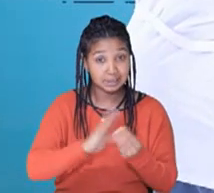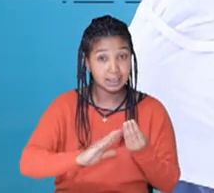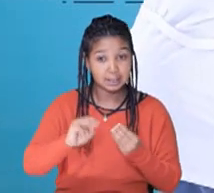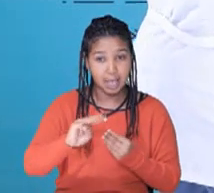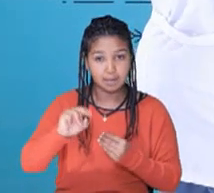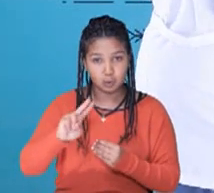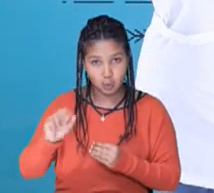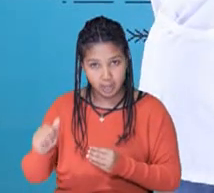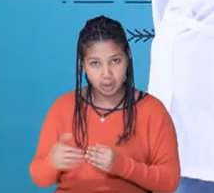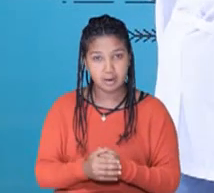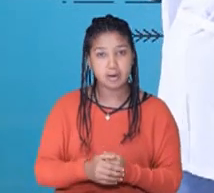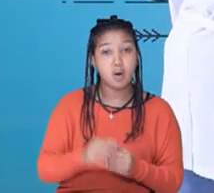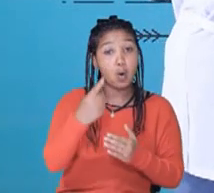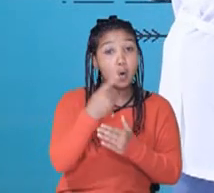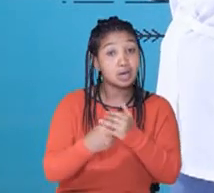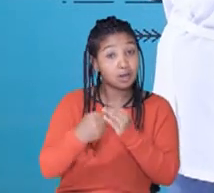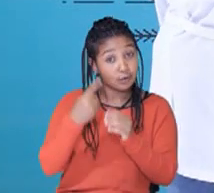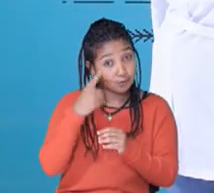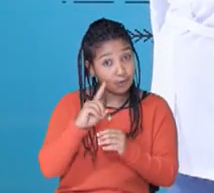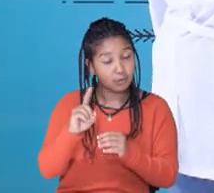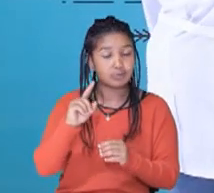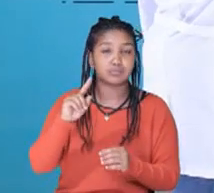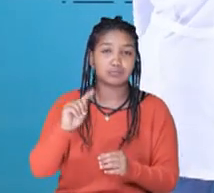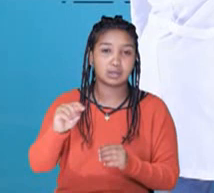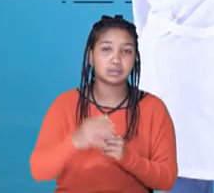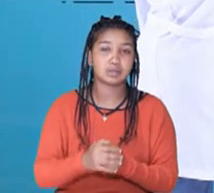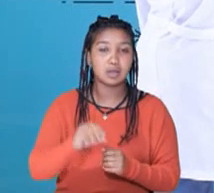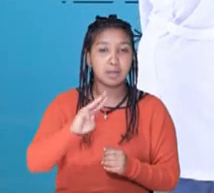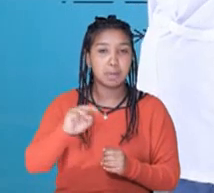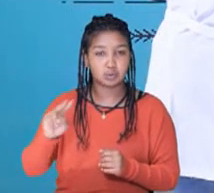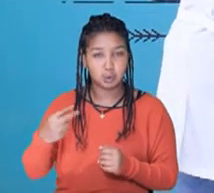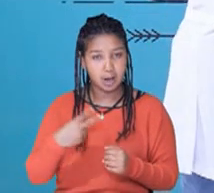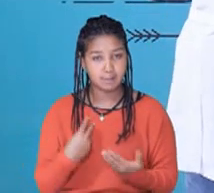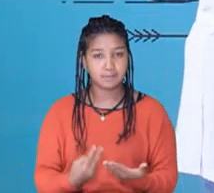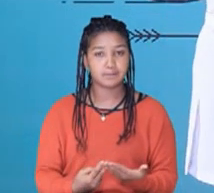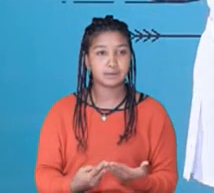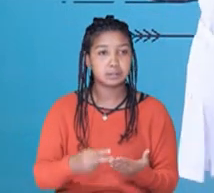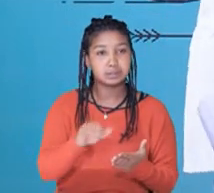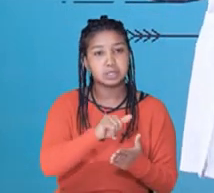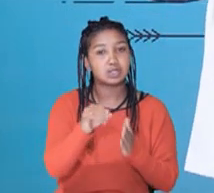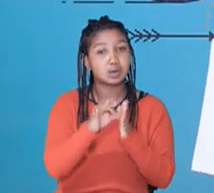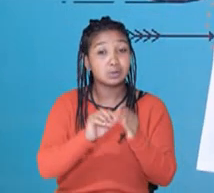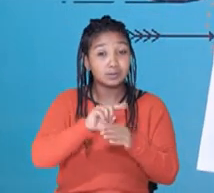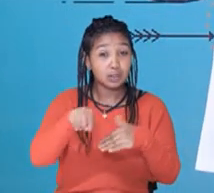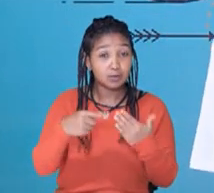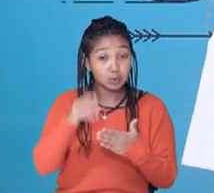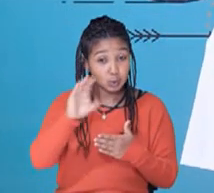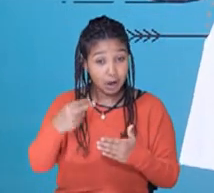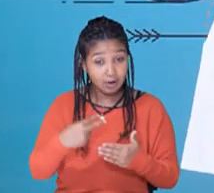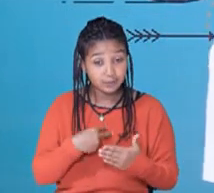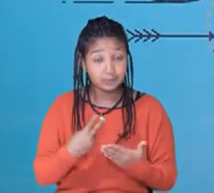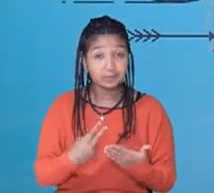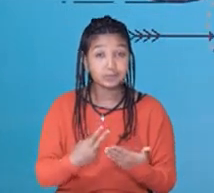case, m2a only for tension mass 2. And here we have such an equation. Therefore, we should have